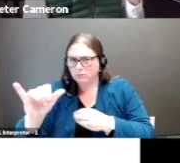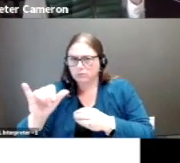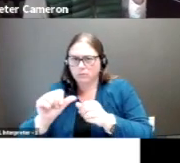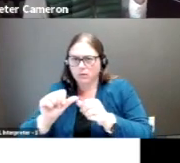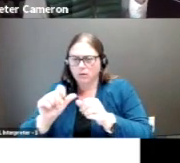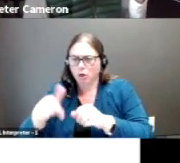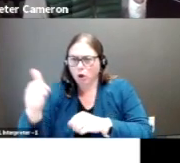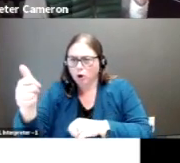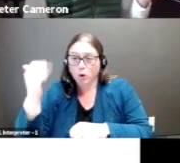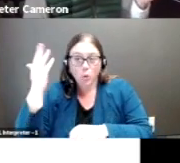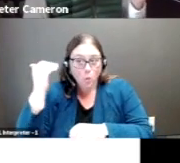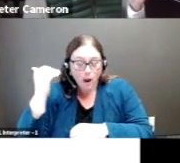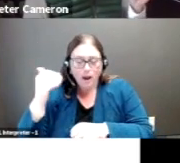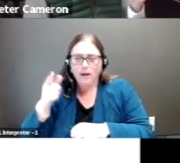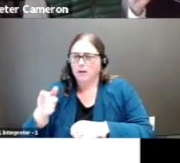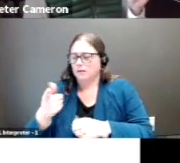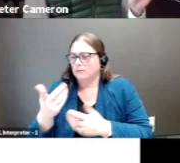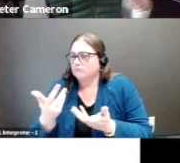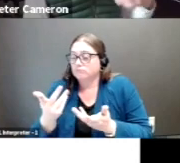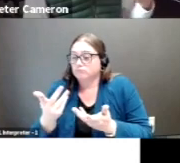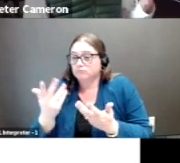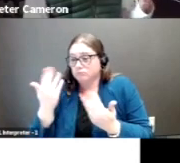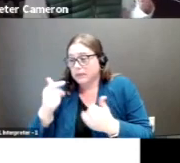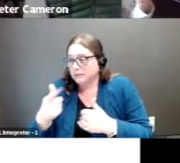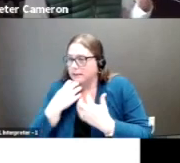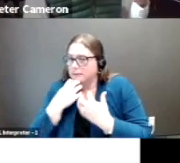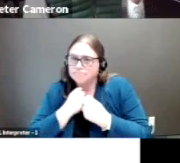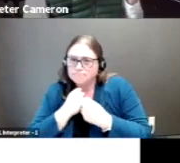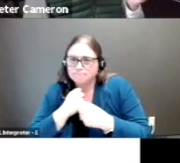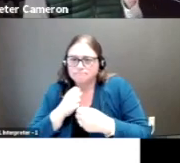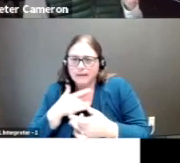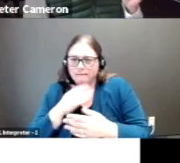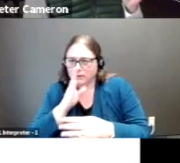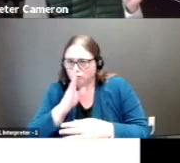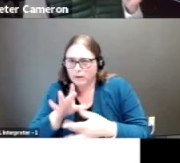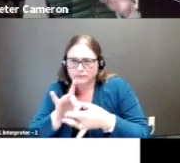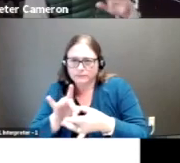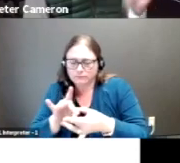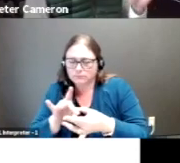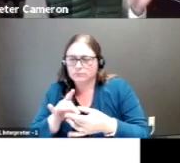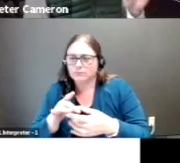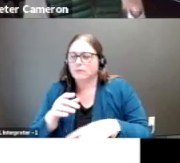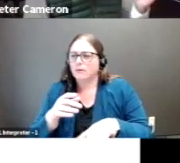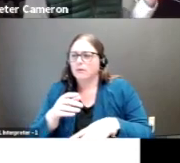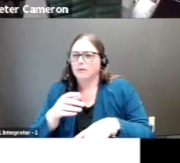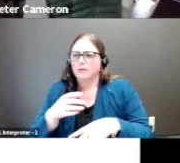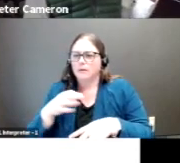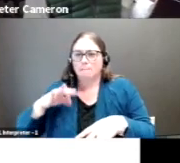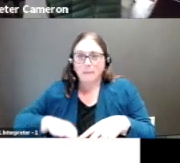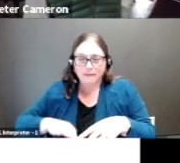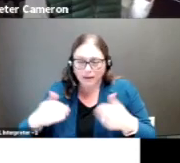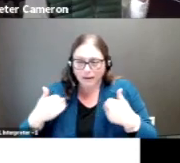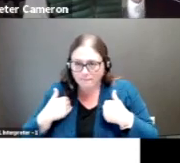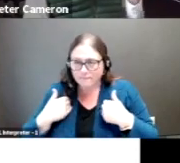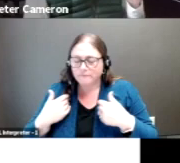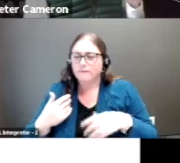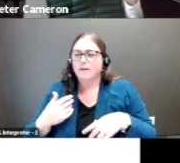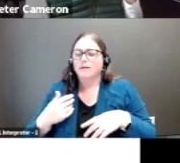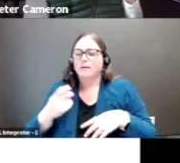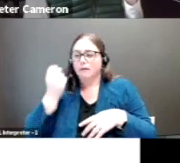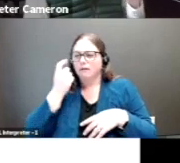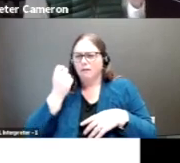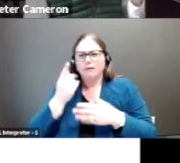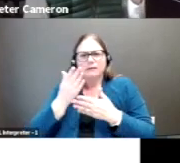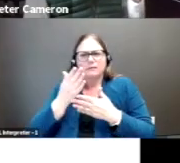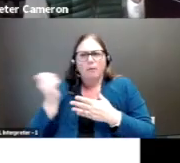pie, either as workers or as community members, so they support it. It's not perfect. They don't all survive, but